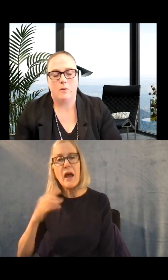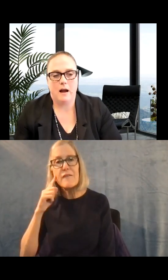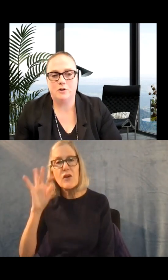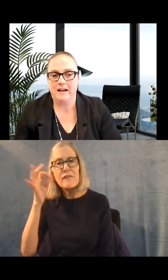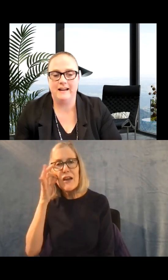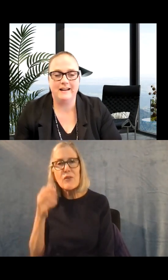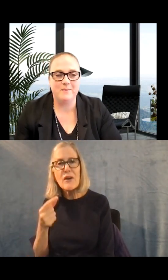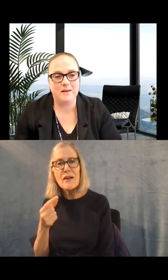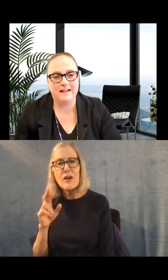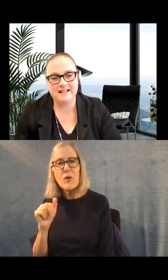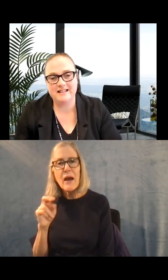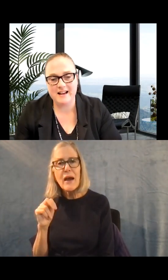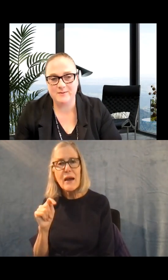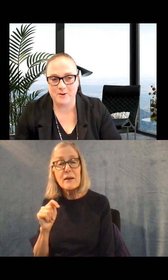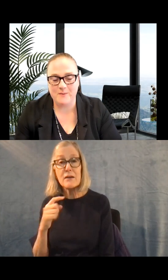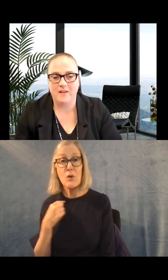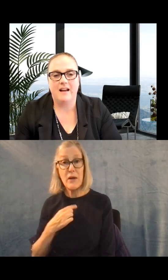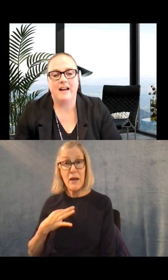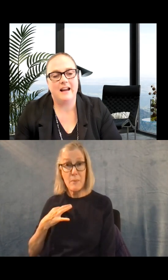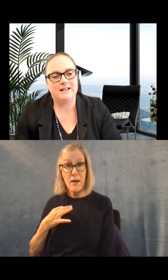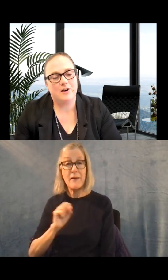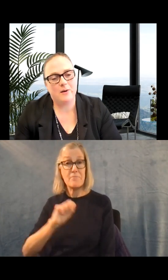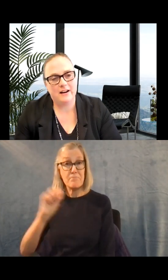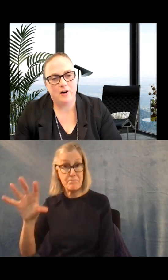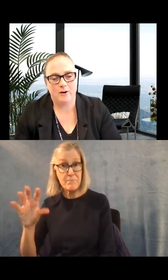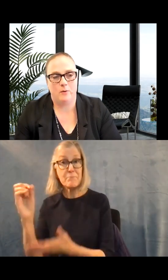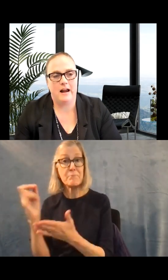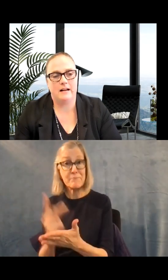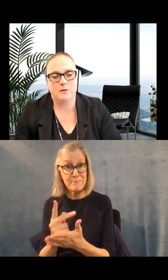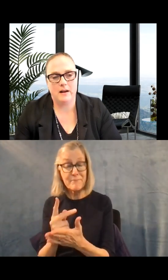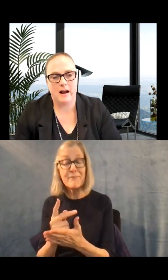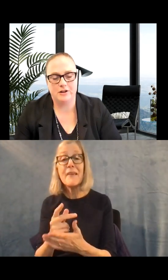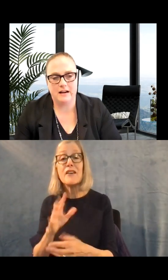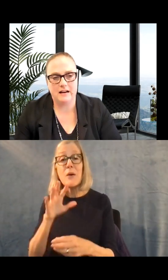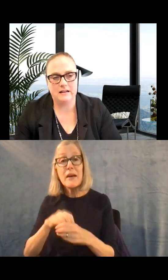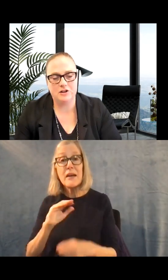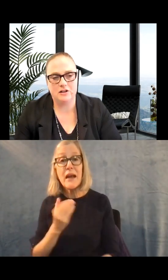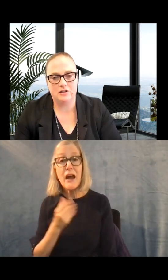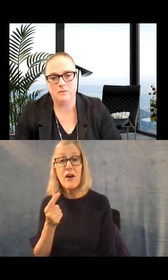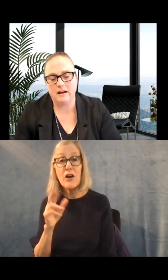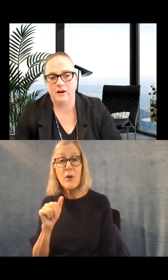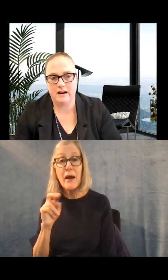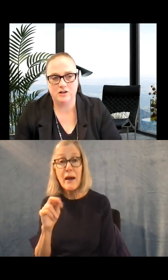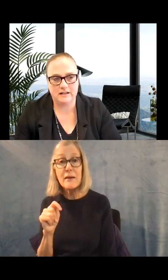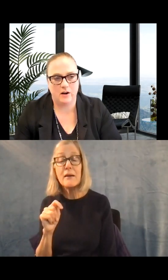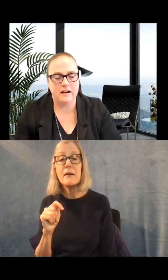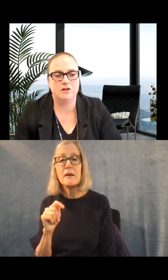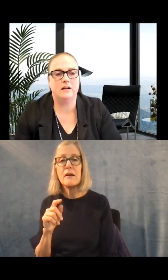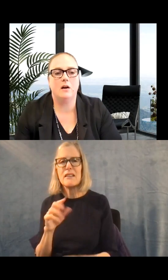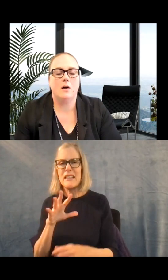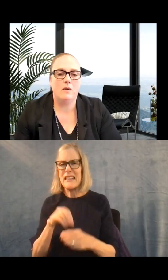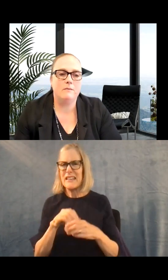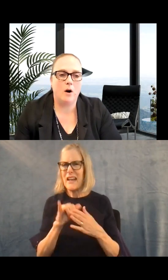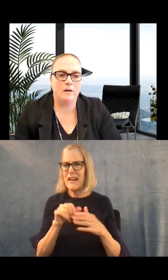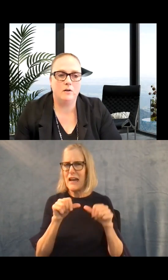so we actually ended up being successful. And so in our grants, we actually, in addition to the Area Agency on